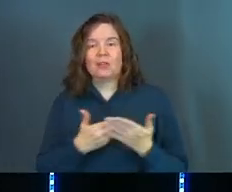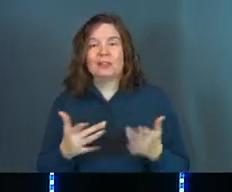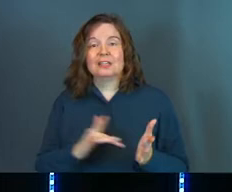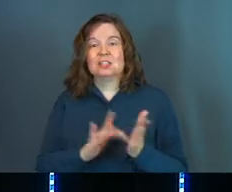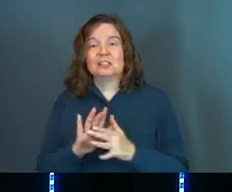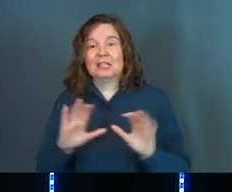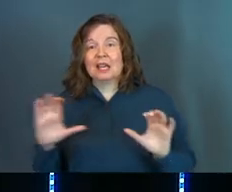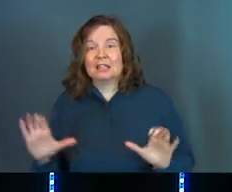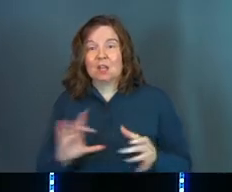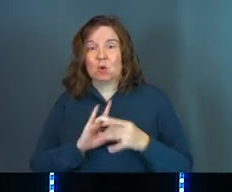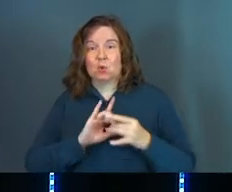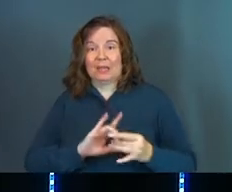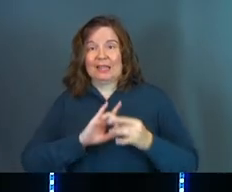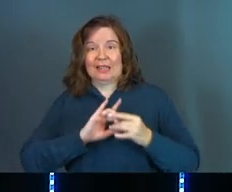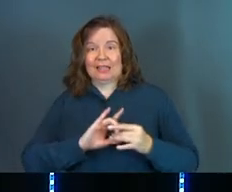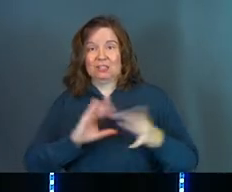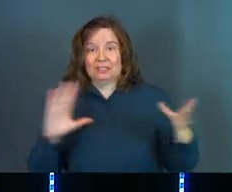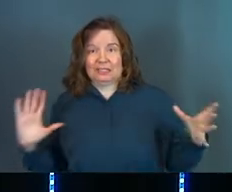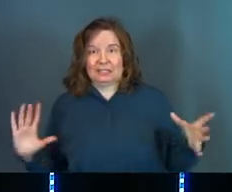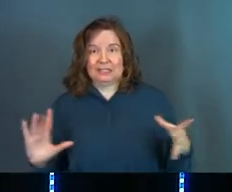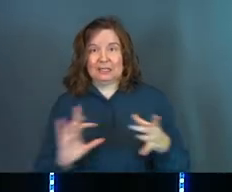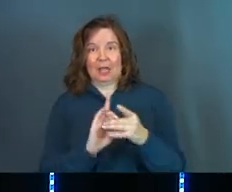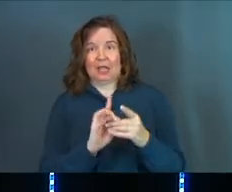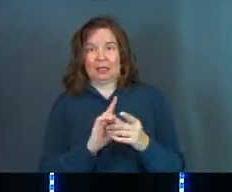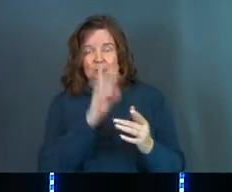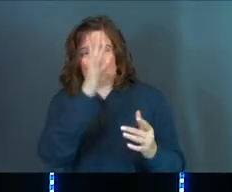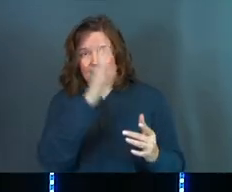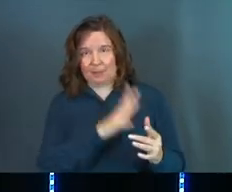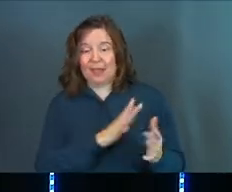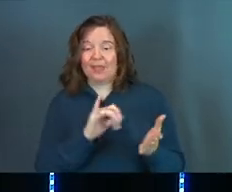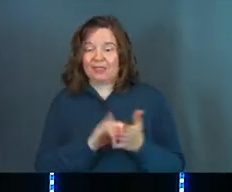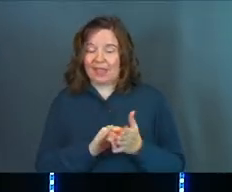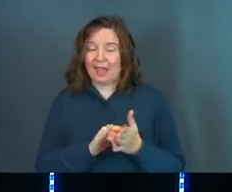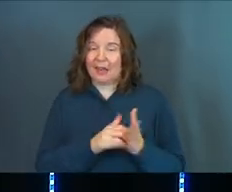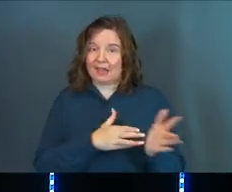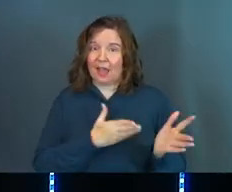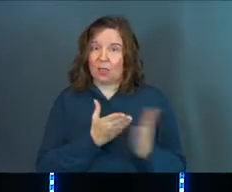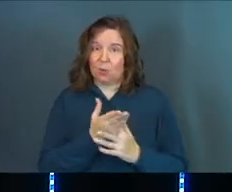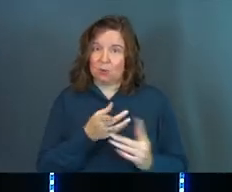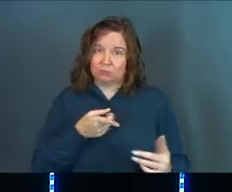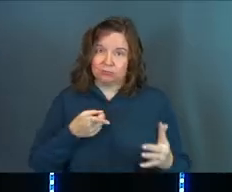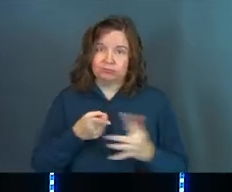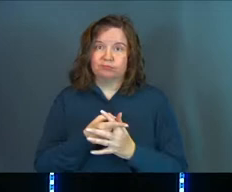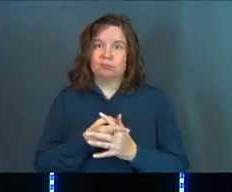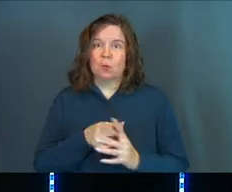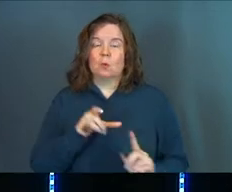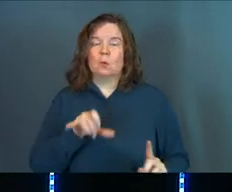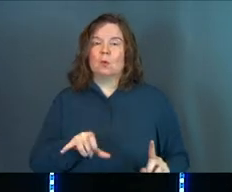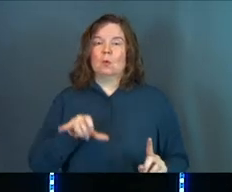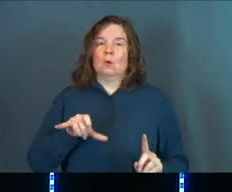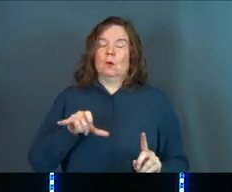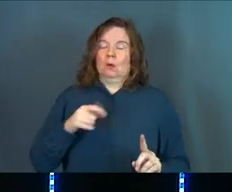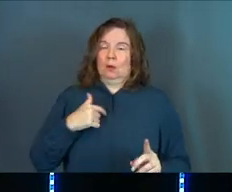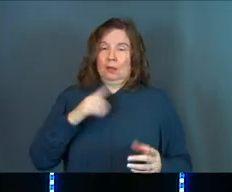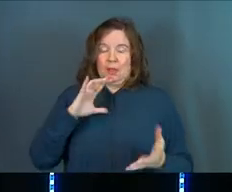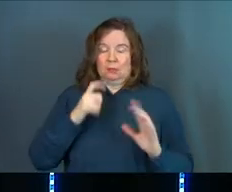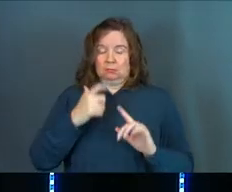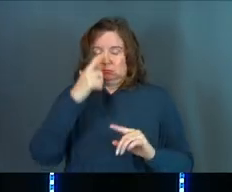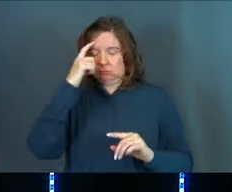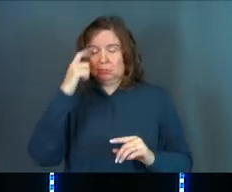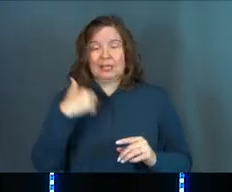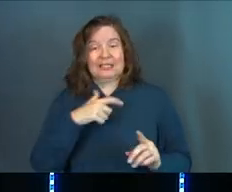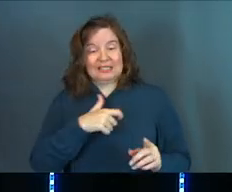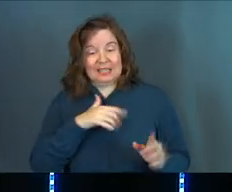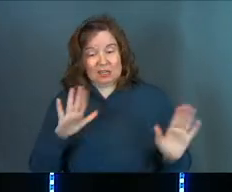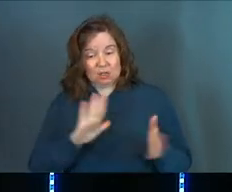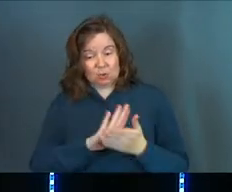that Jesus had done relationally, connecting with this guy. That had gotten through to him. And that messes with us a little bit because we're like, man, he